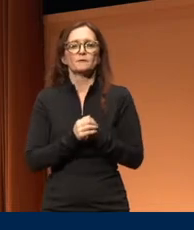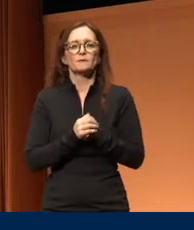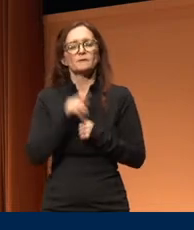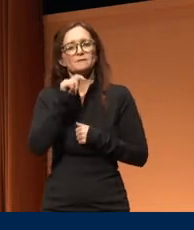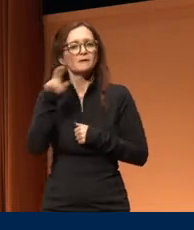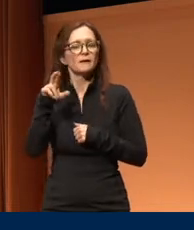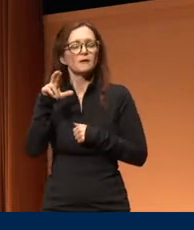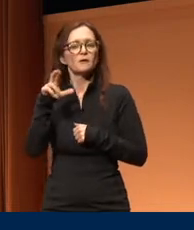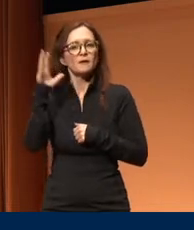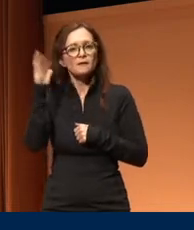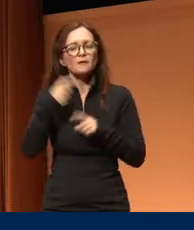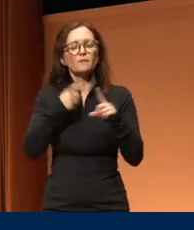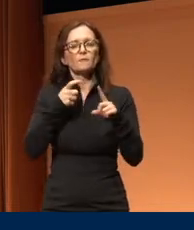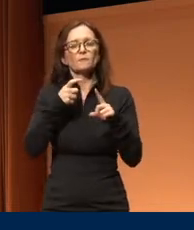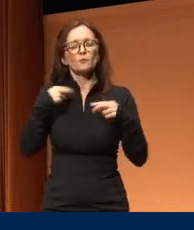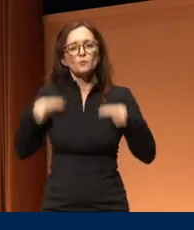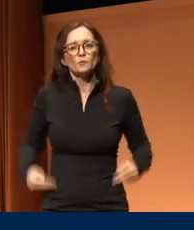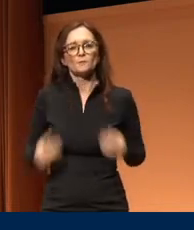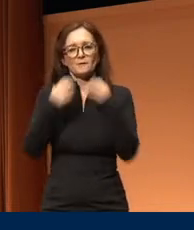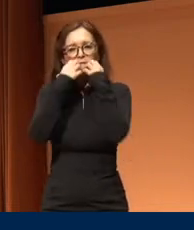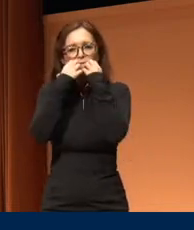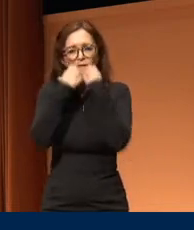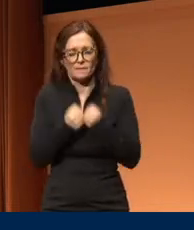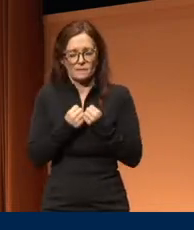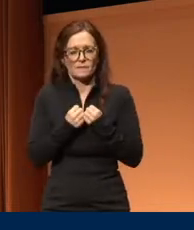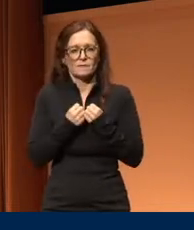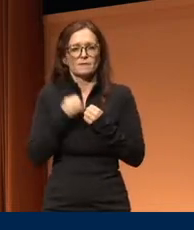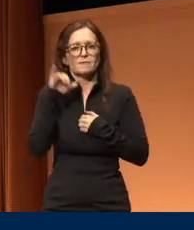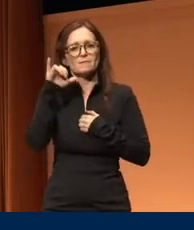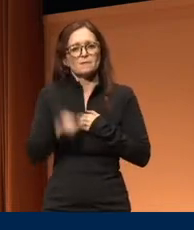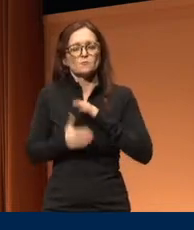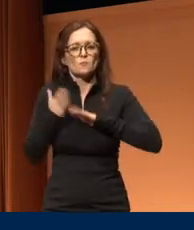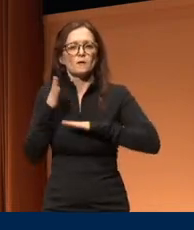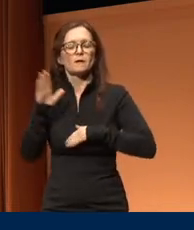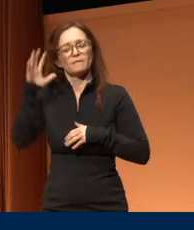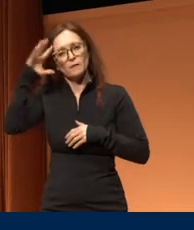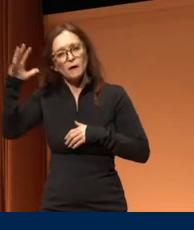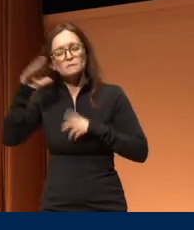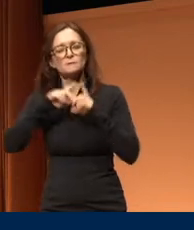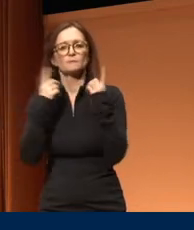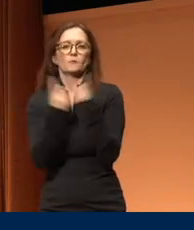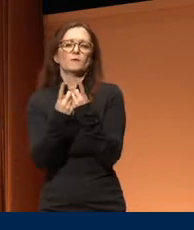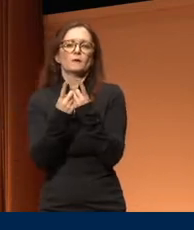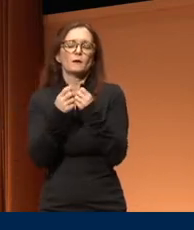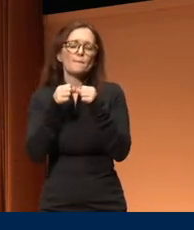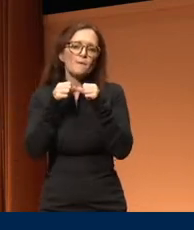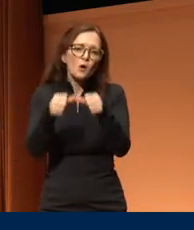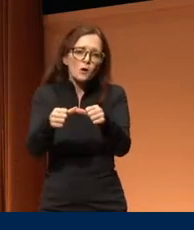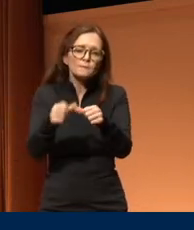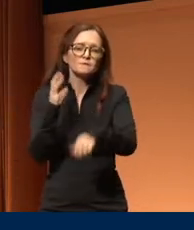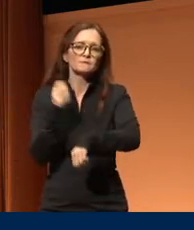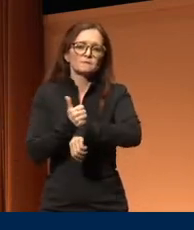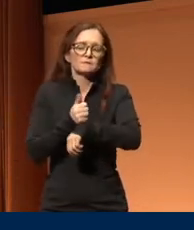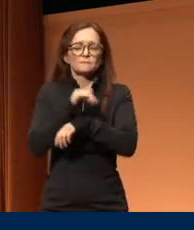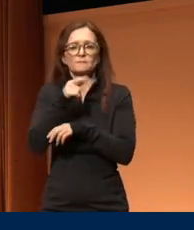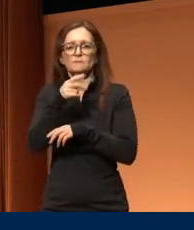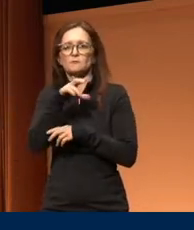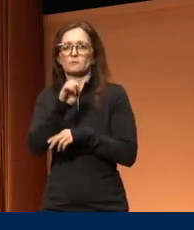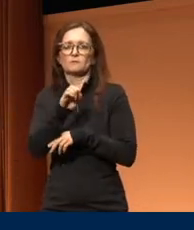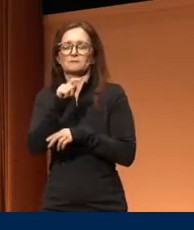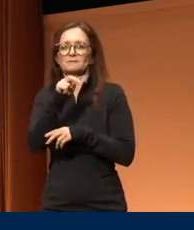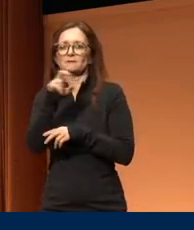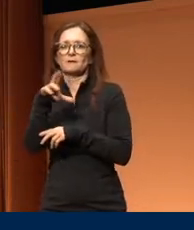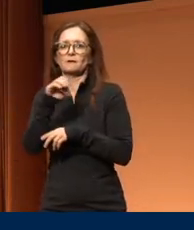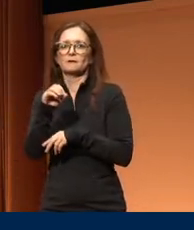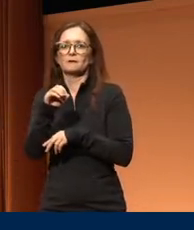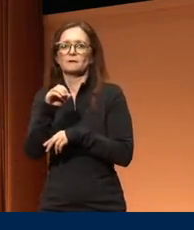Tanner Lecture on Human Values, which is administered by the Philosophy Department, was permanently endowed by Grace Adams Tanner